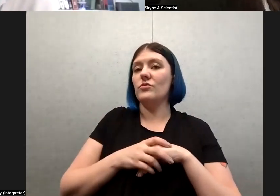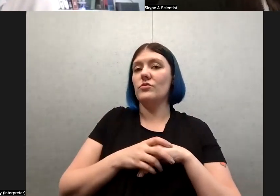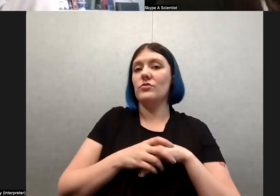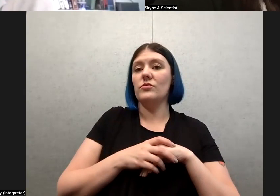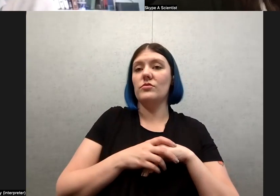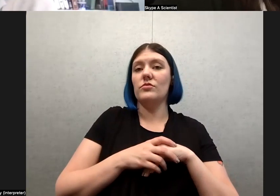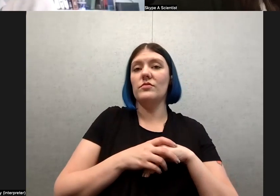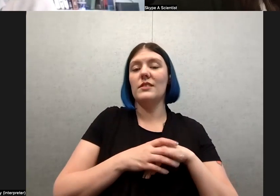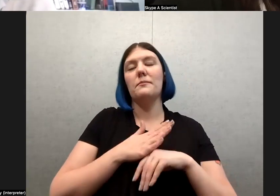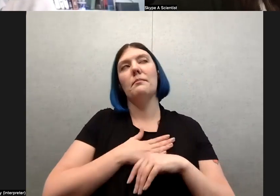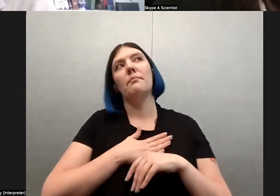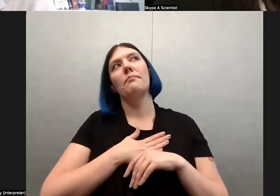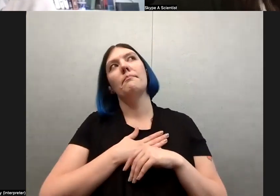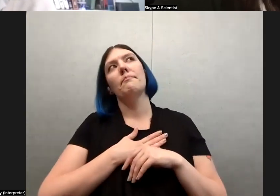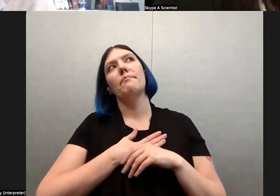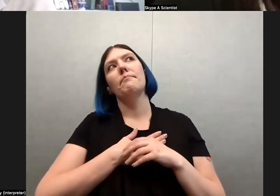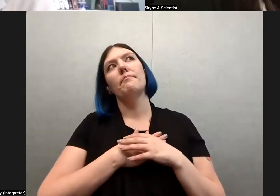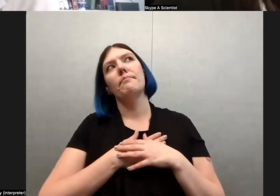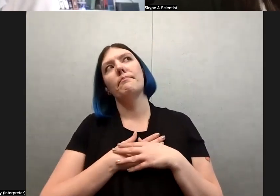I think